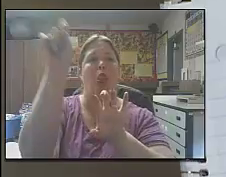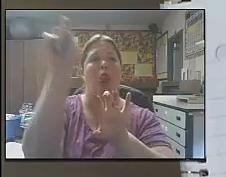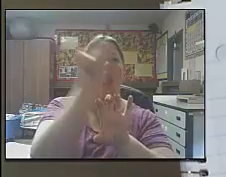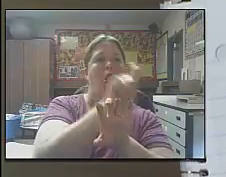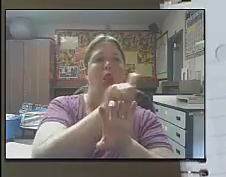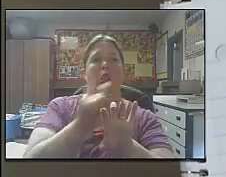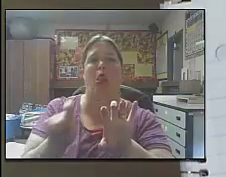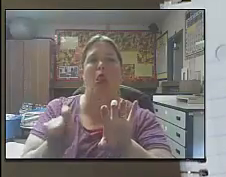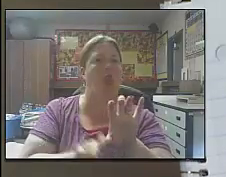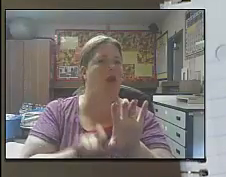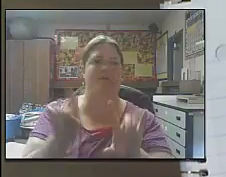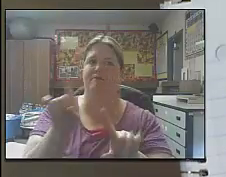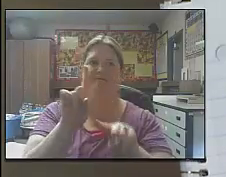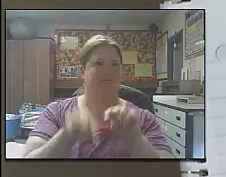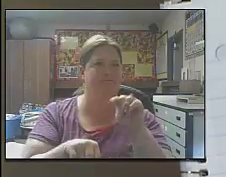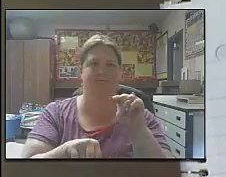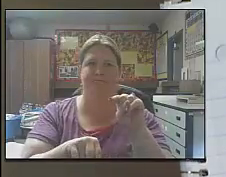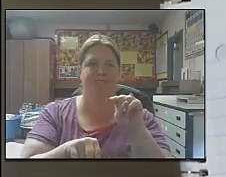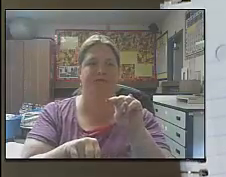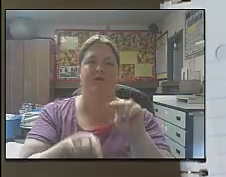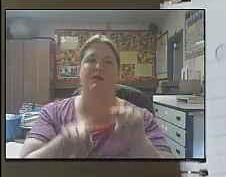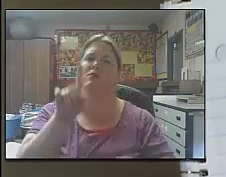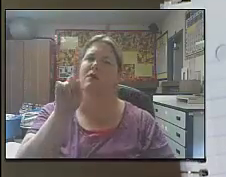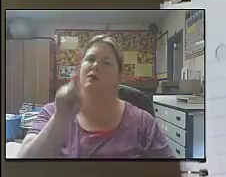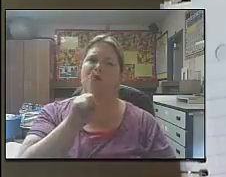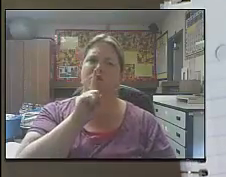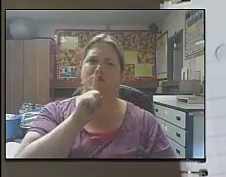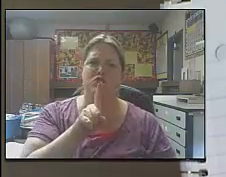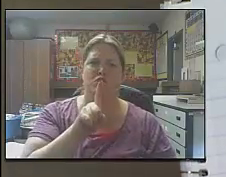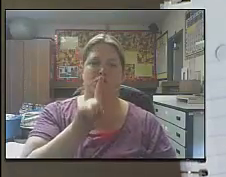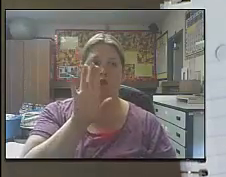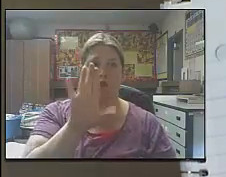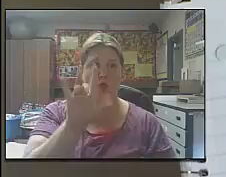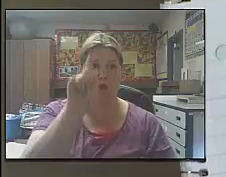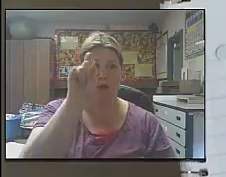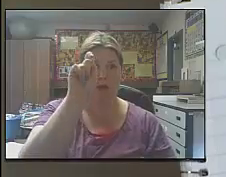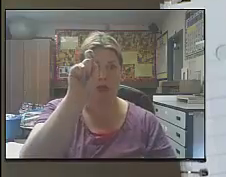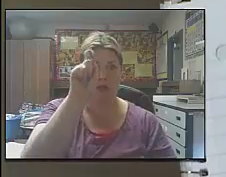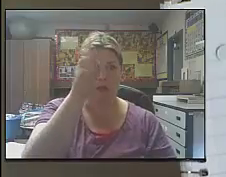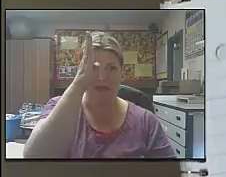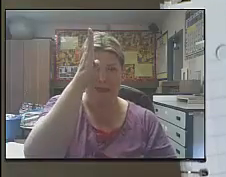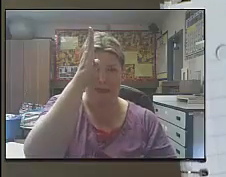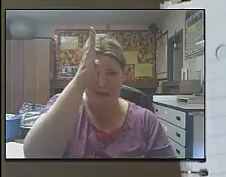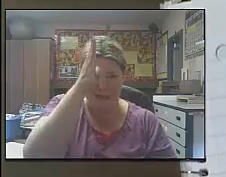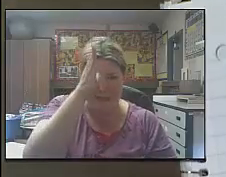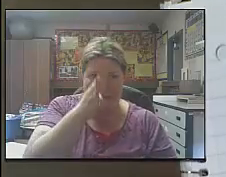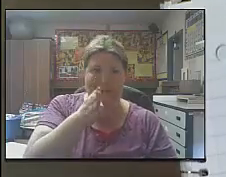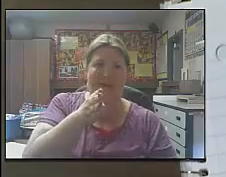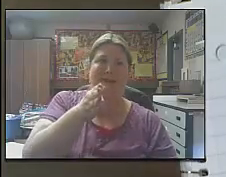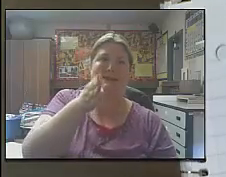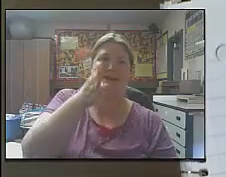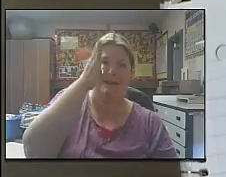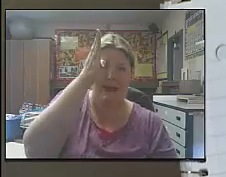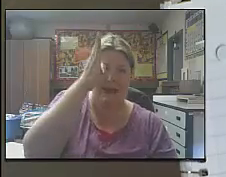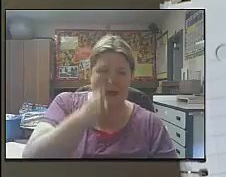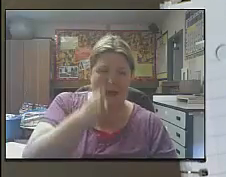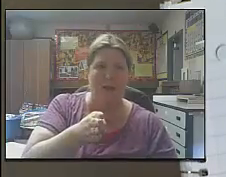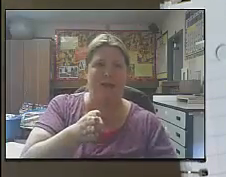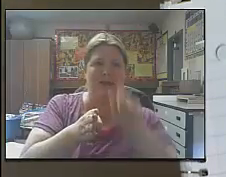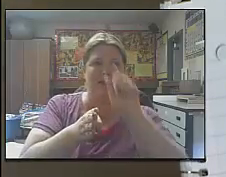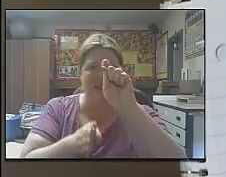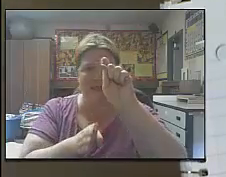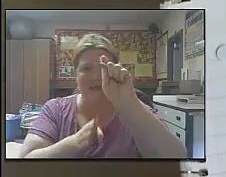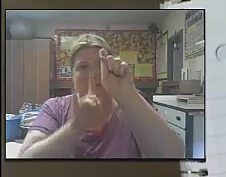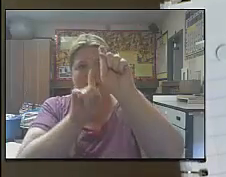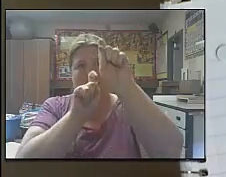Okay, you've got to make sure that you line up the decimal points. If you do not line